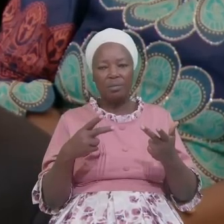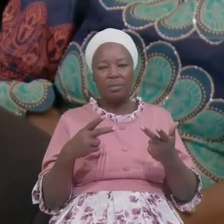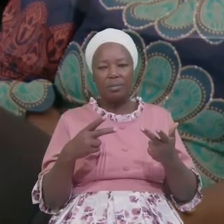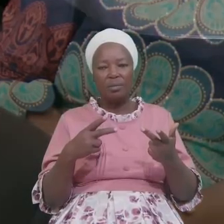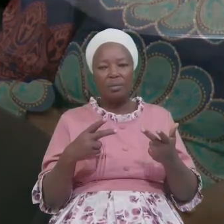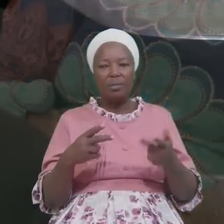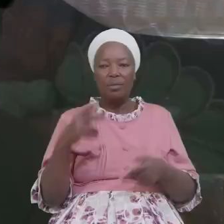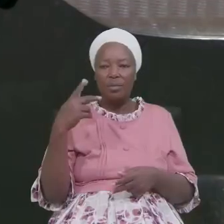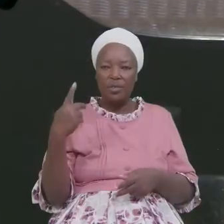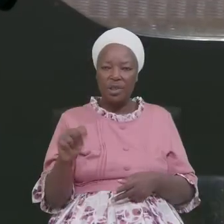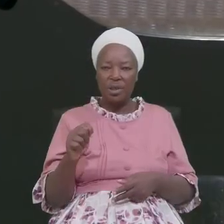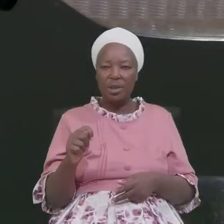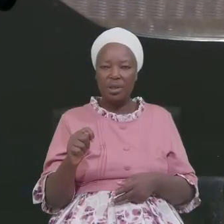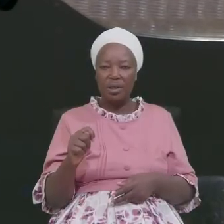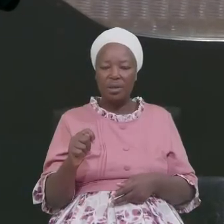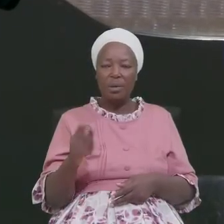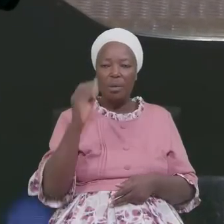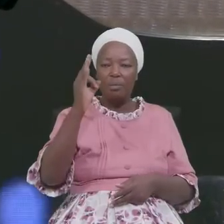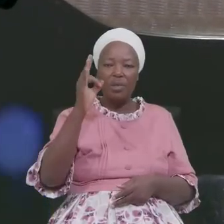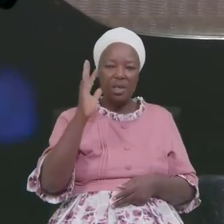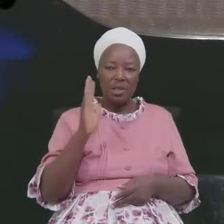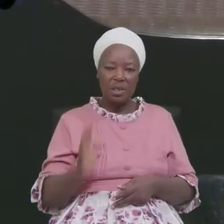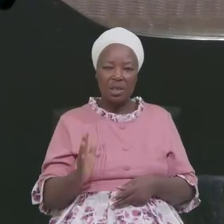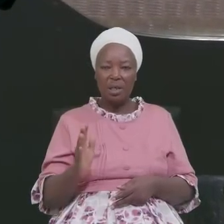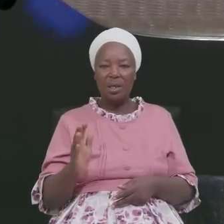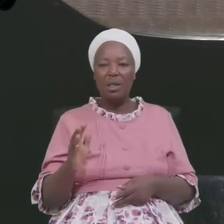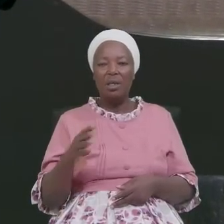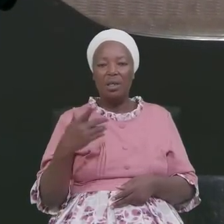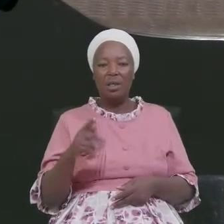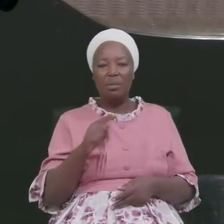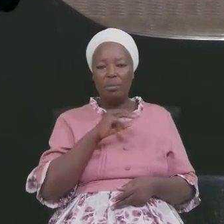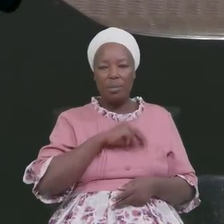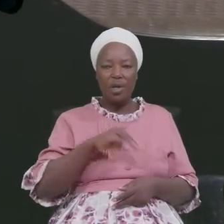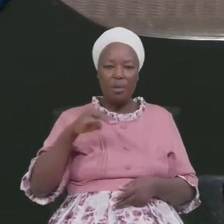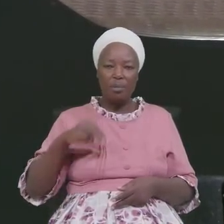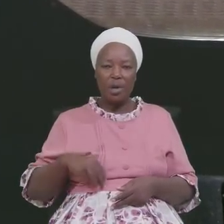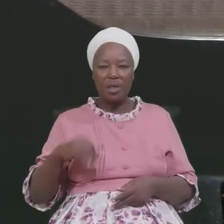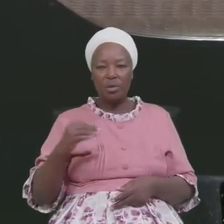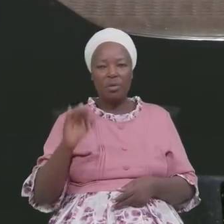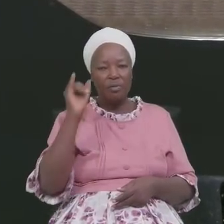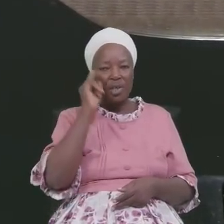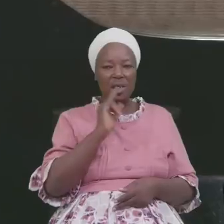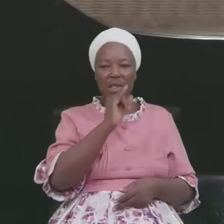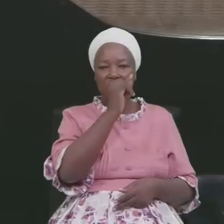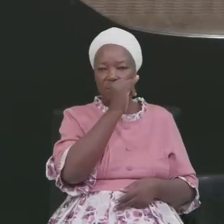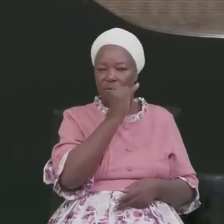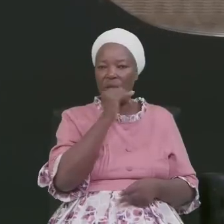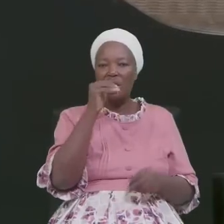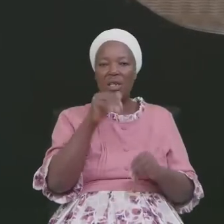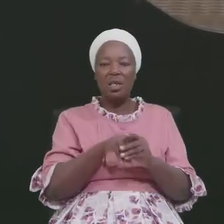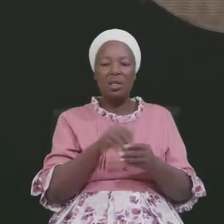the ministers and the members of Israel in